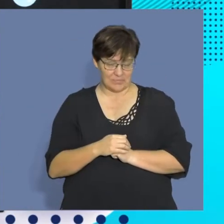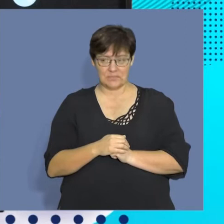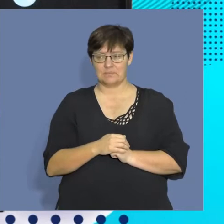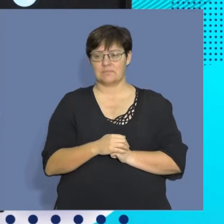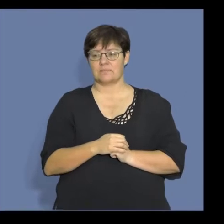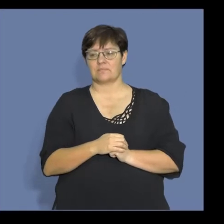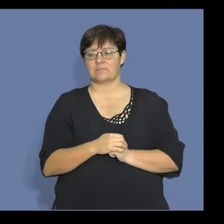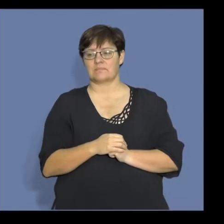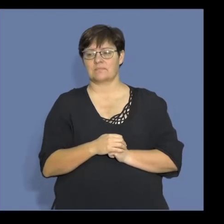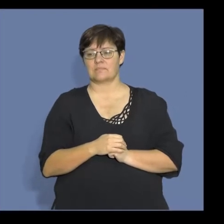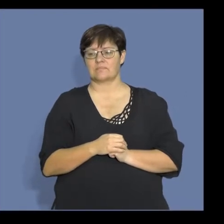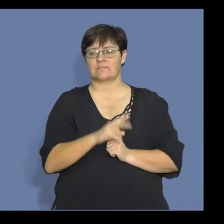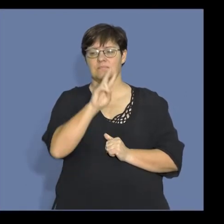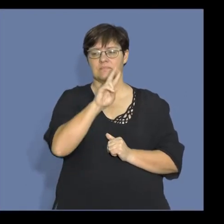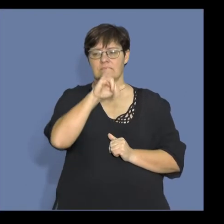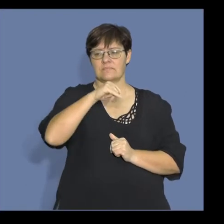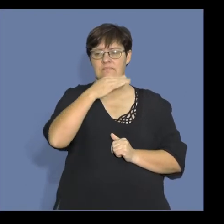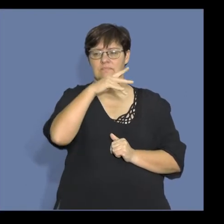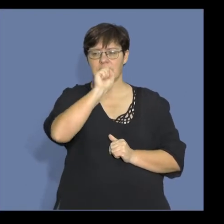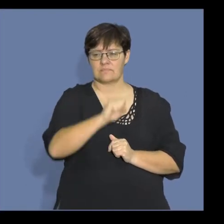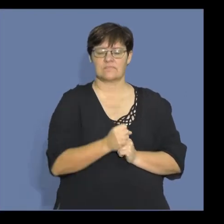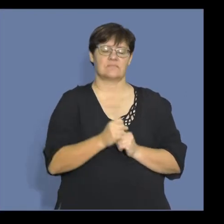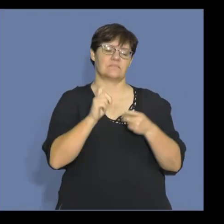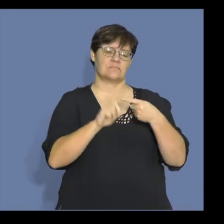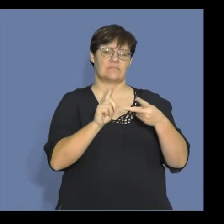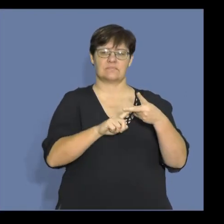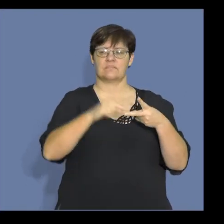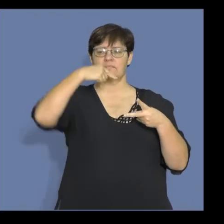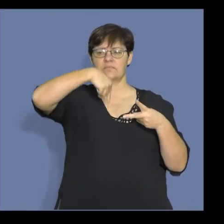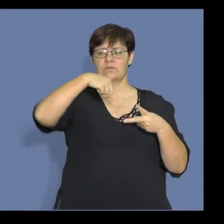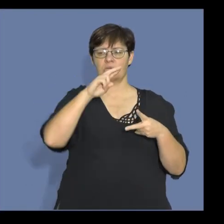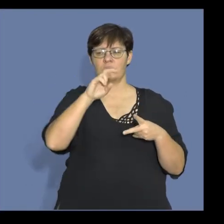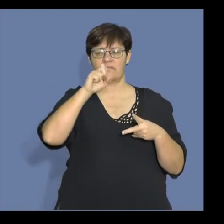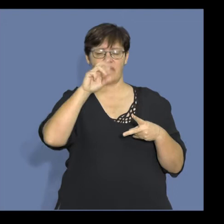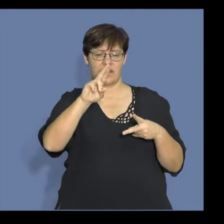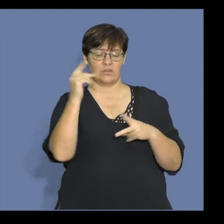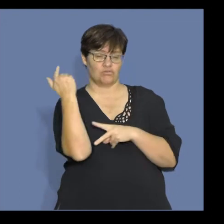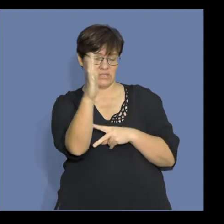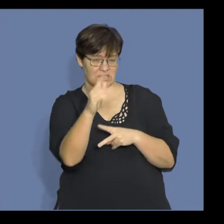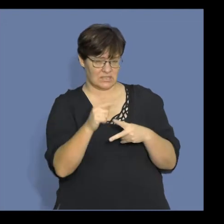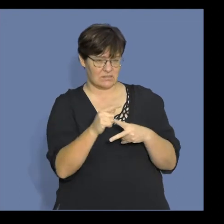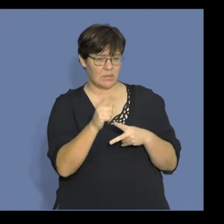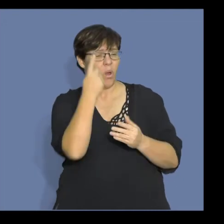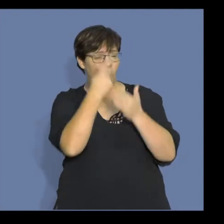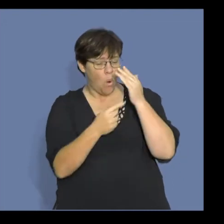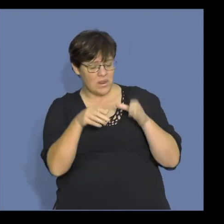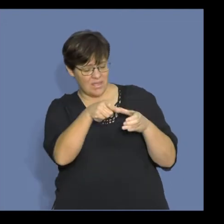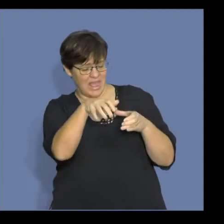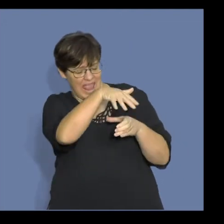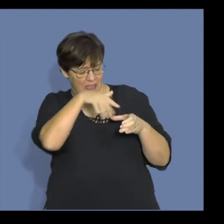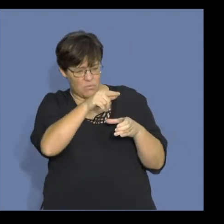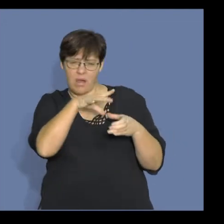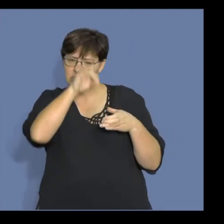designed to do. So the vuggies, the quiver tree are given to you, and these are uniquely found in a